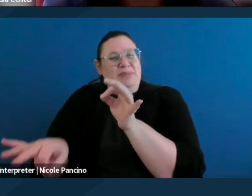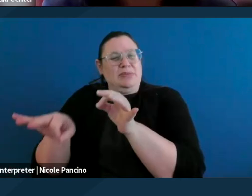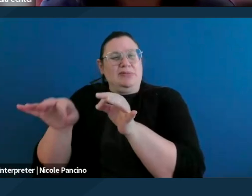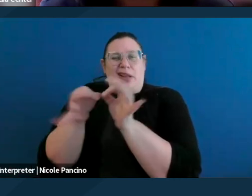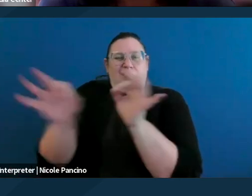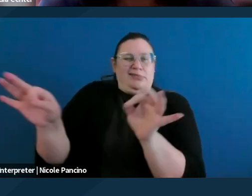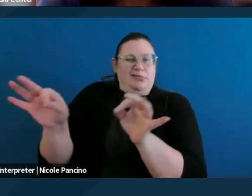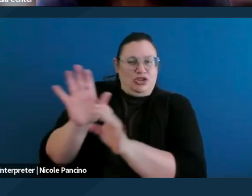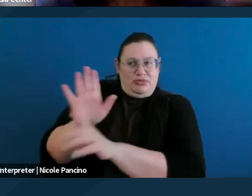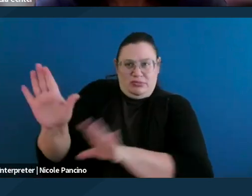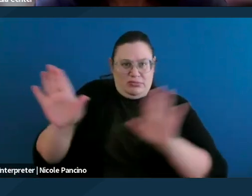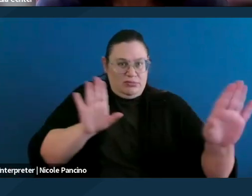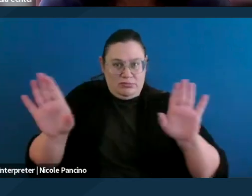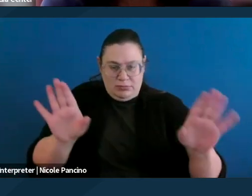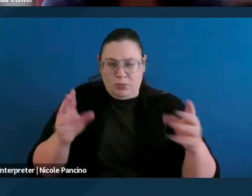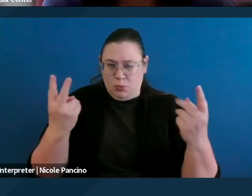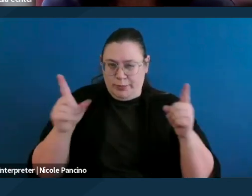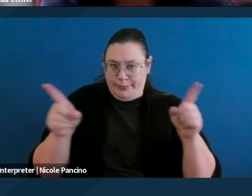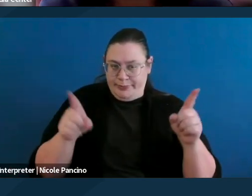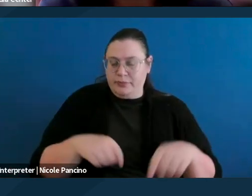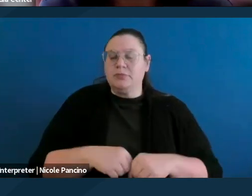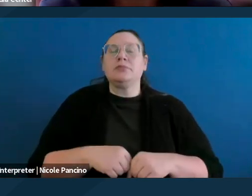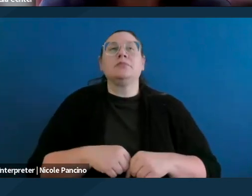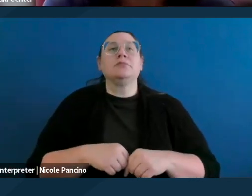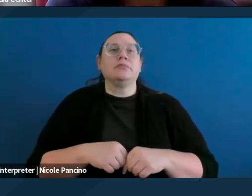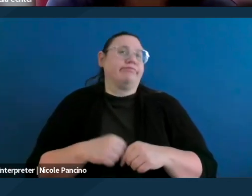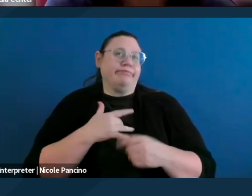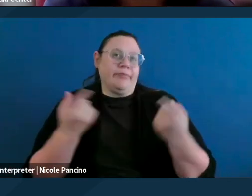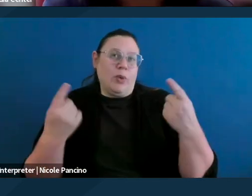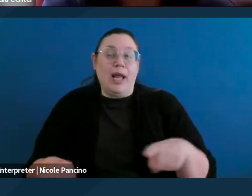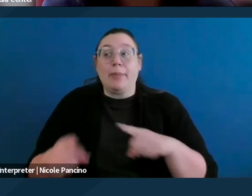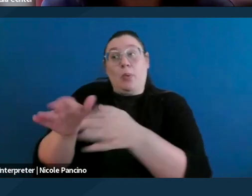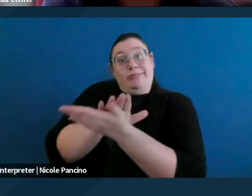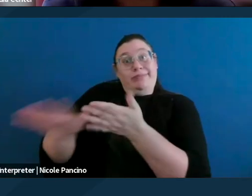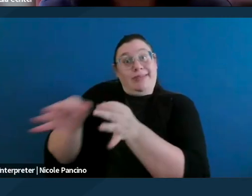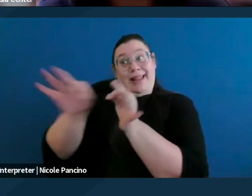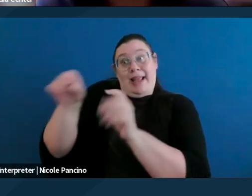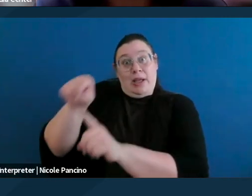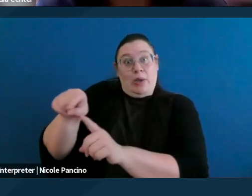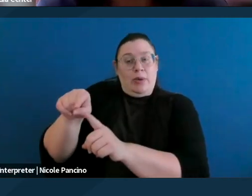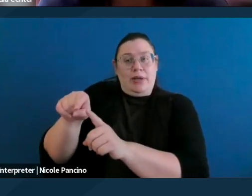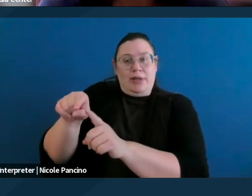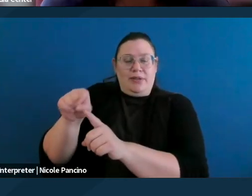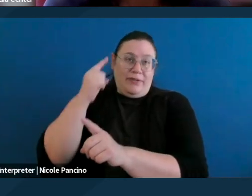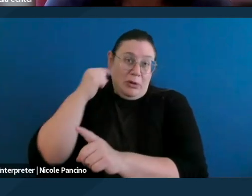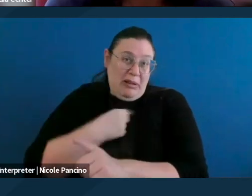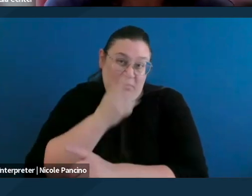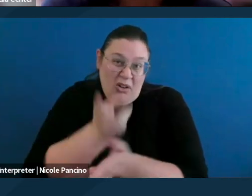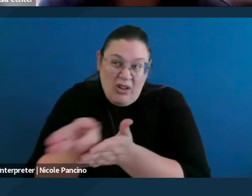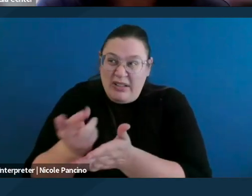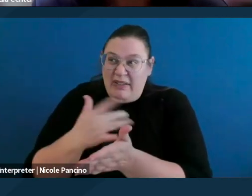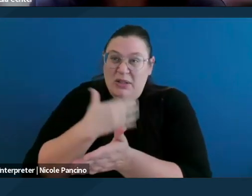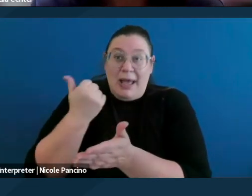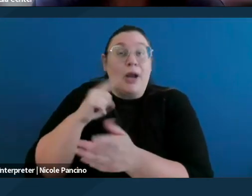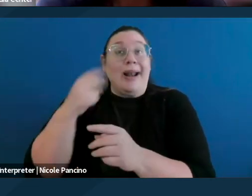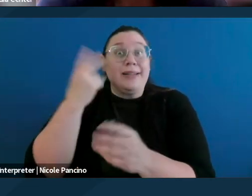language. Um, as usually happens, the plainer language one always seems better to me once we have both